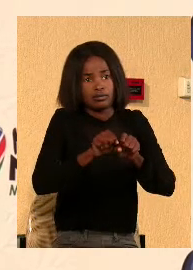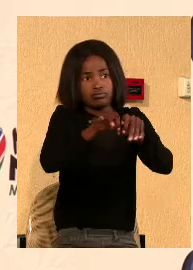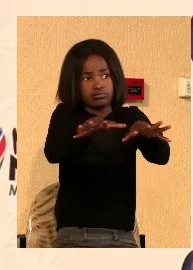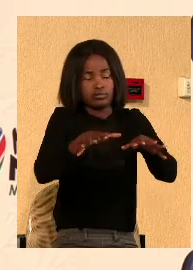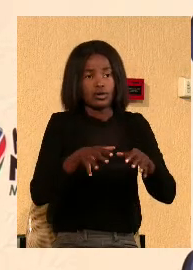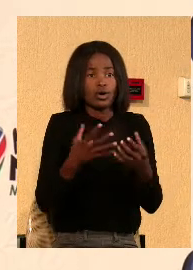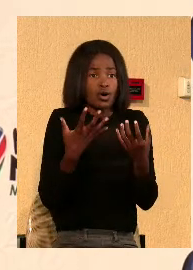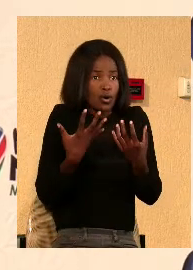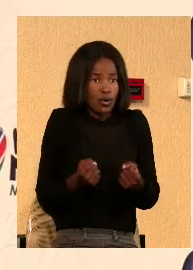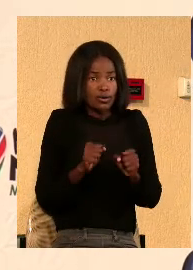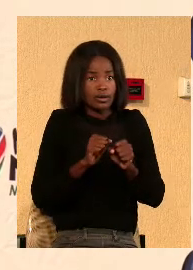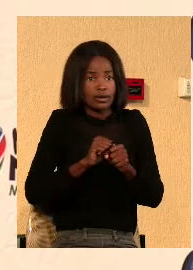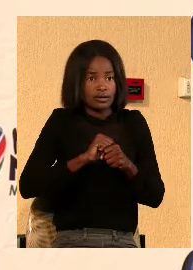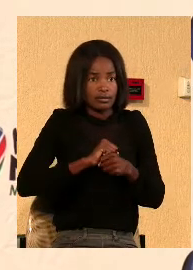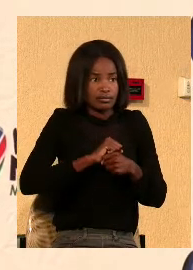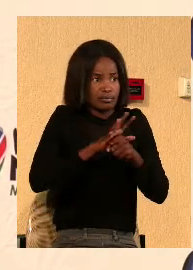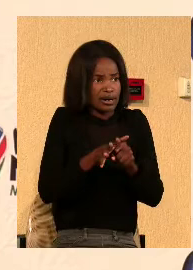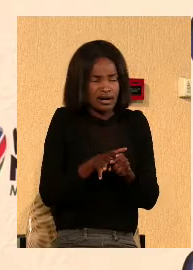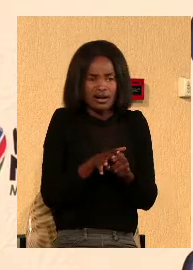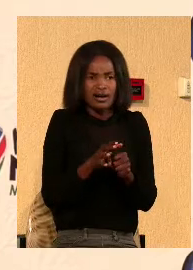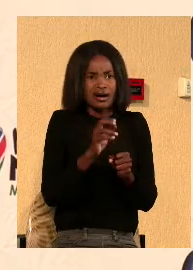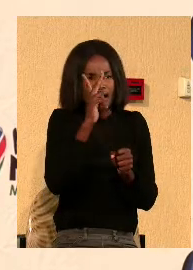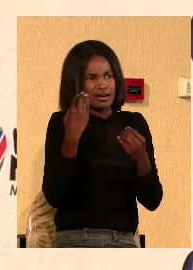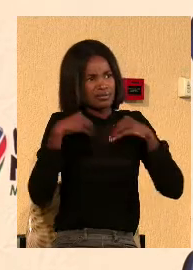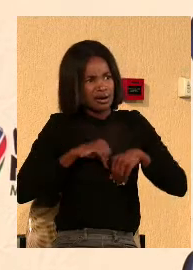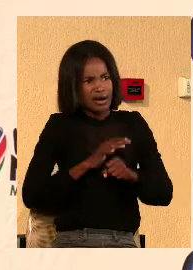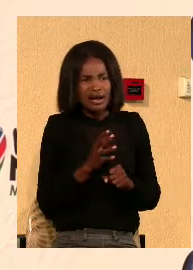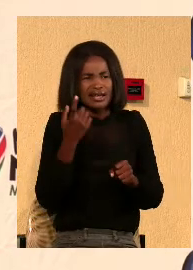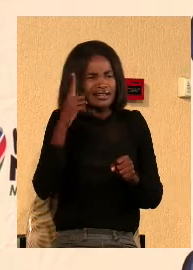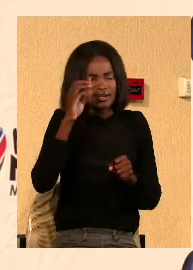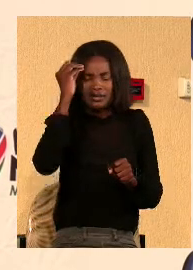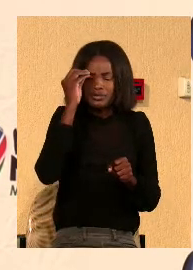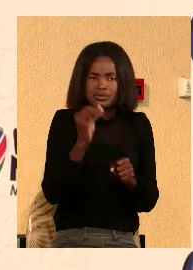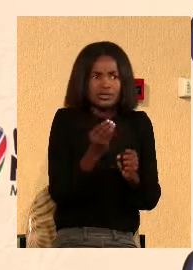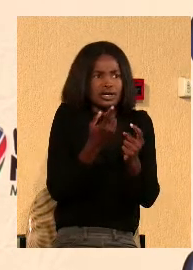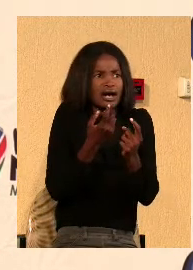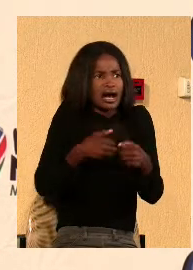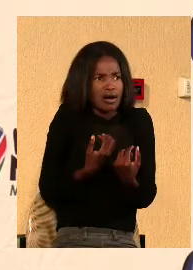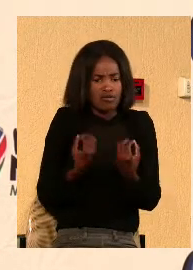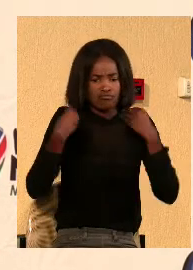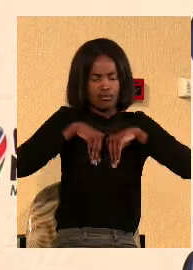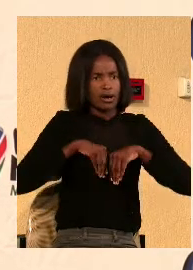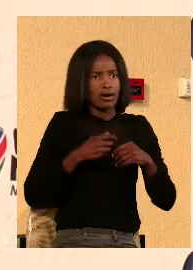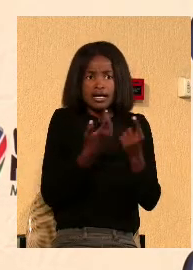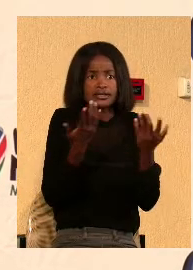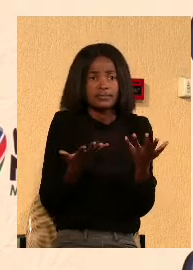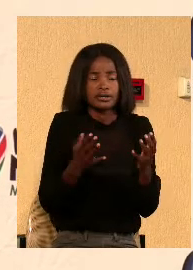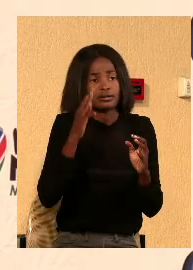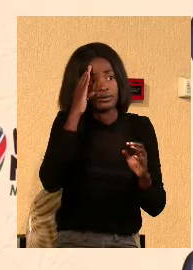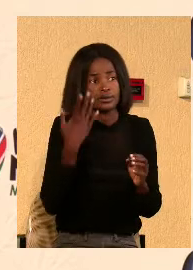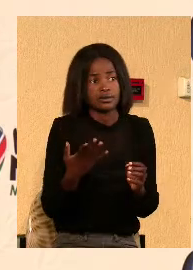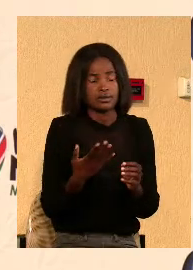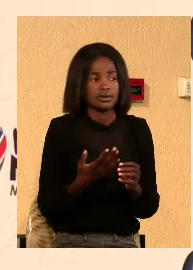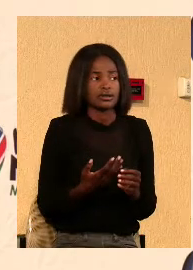cannot link it to any of the known cases that have been reported already. So, and even if there are